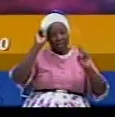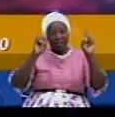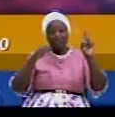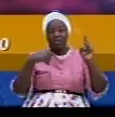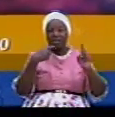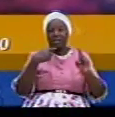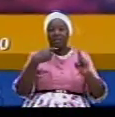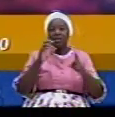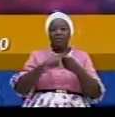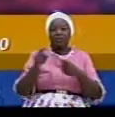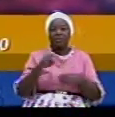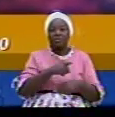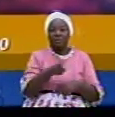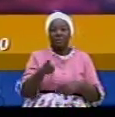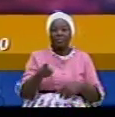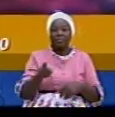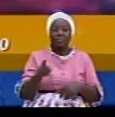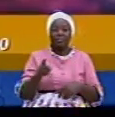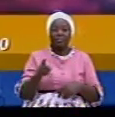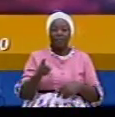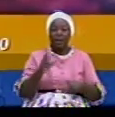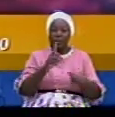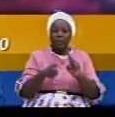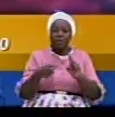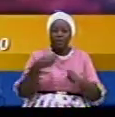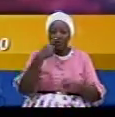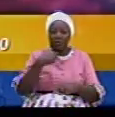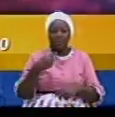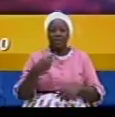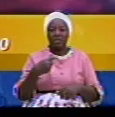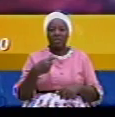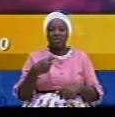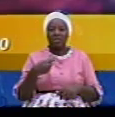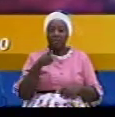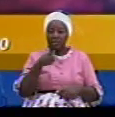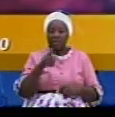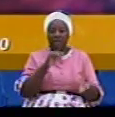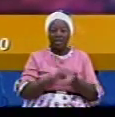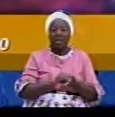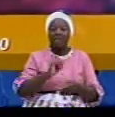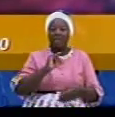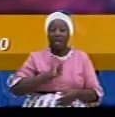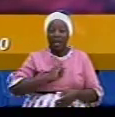them, but whom say ye that I am?